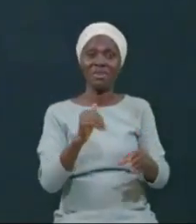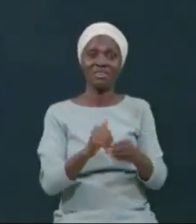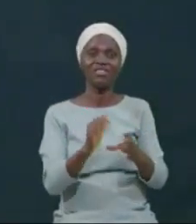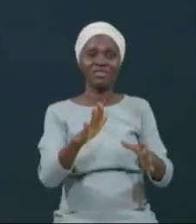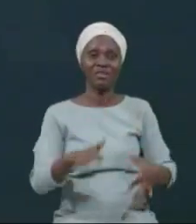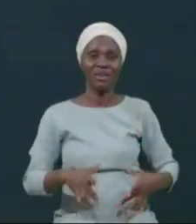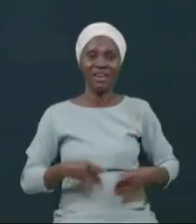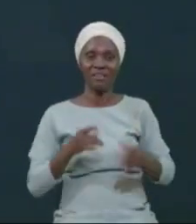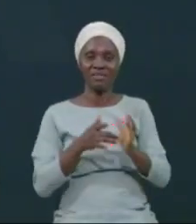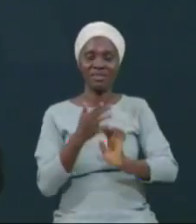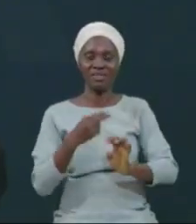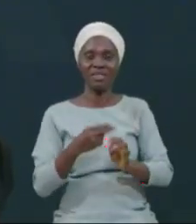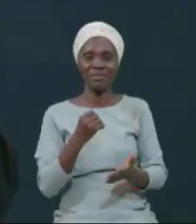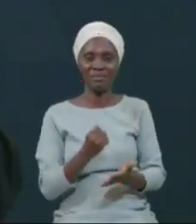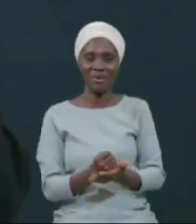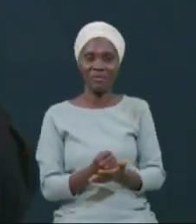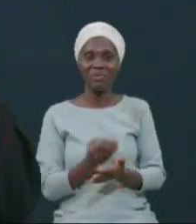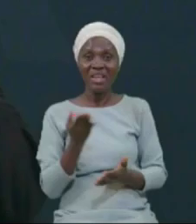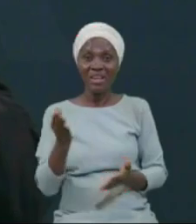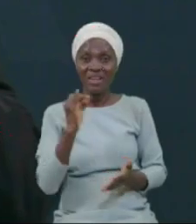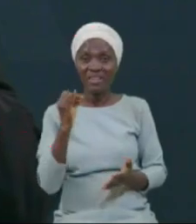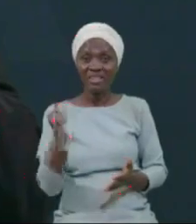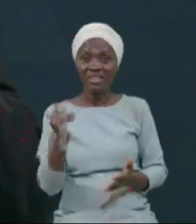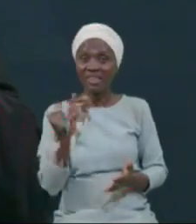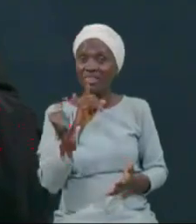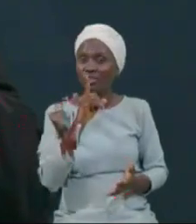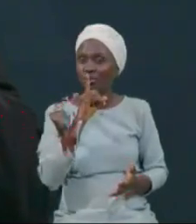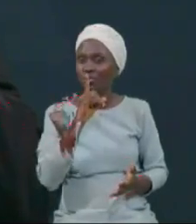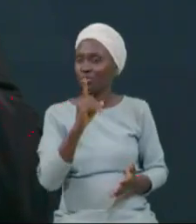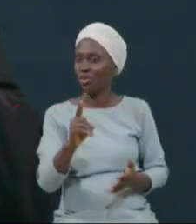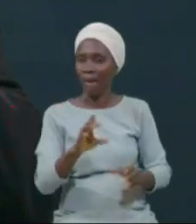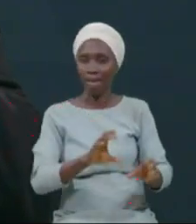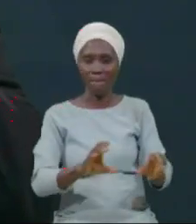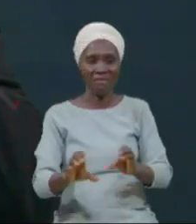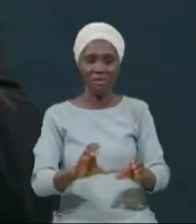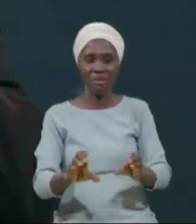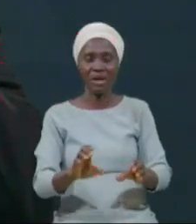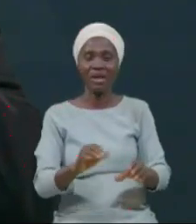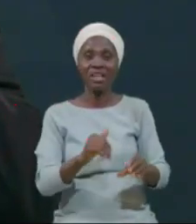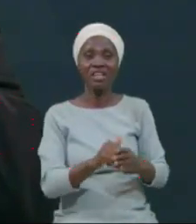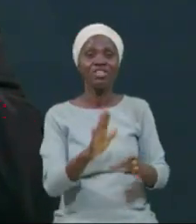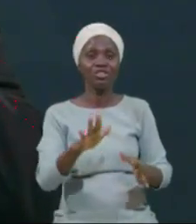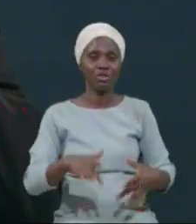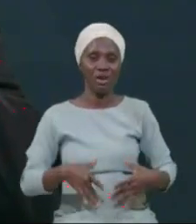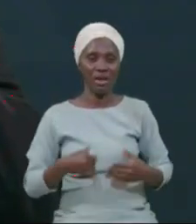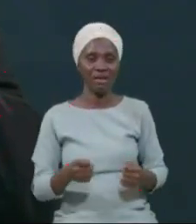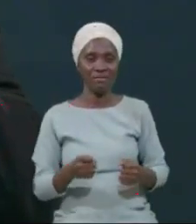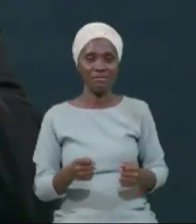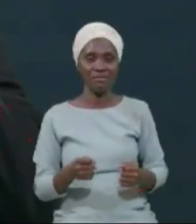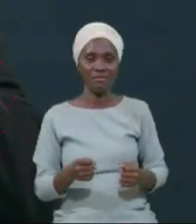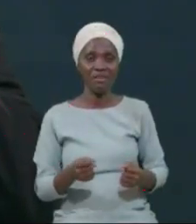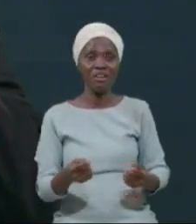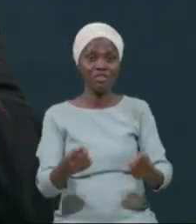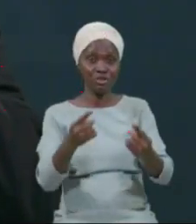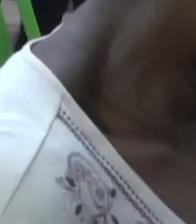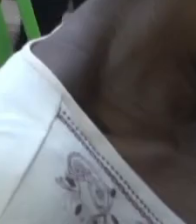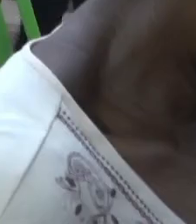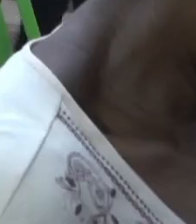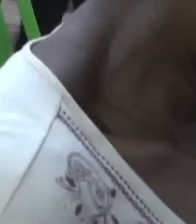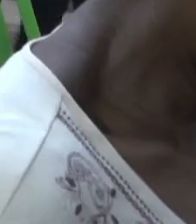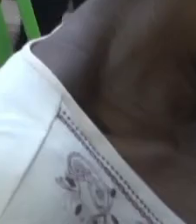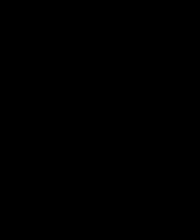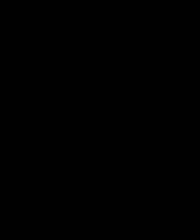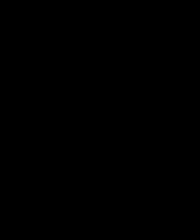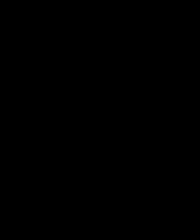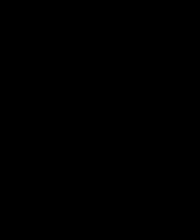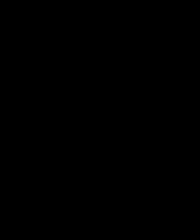there's a sure performance in your life. It's coming. When you hear that final amen